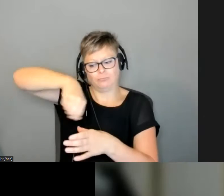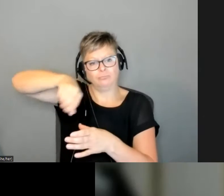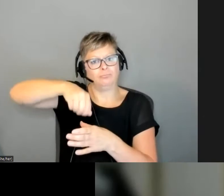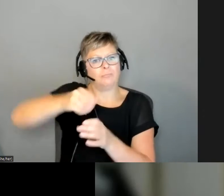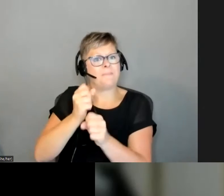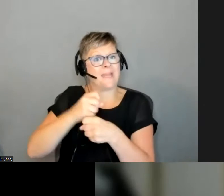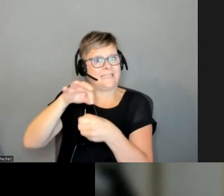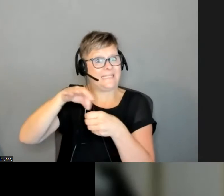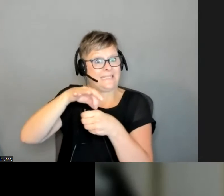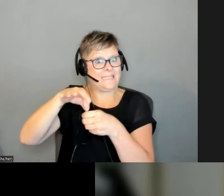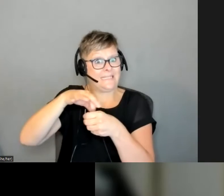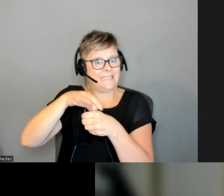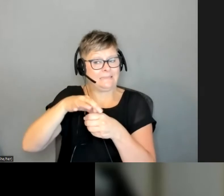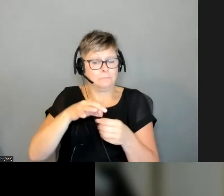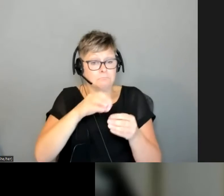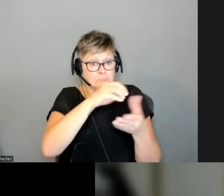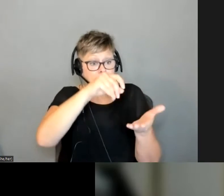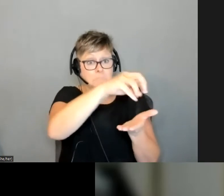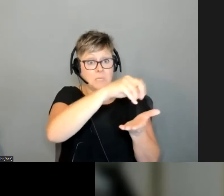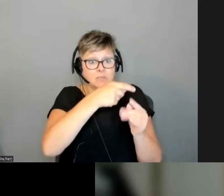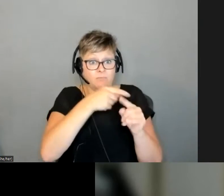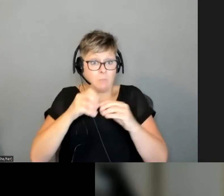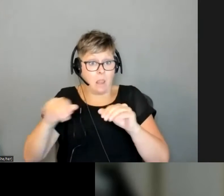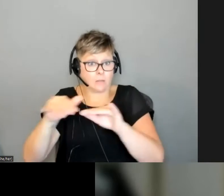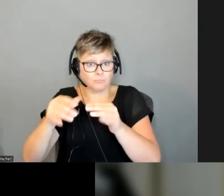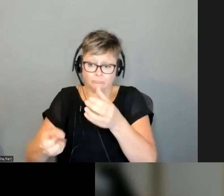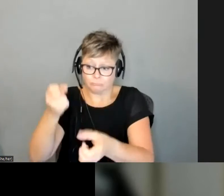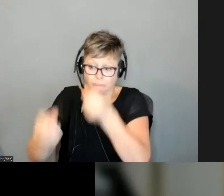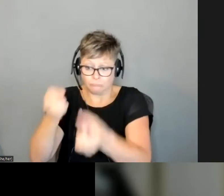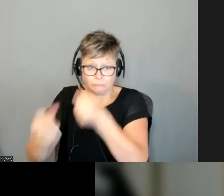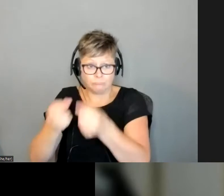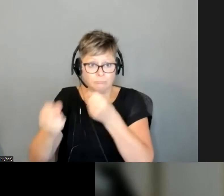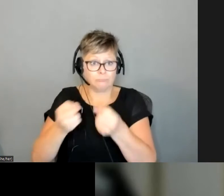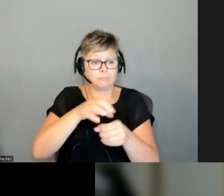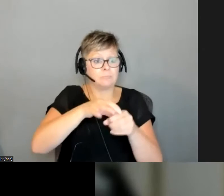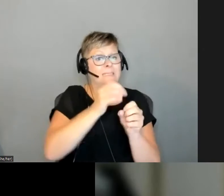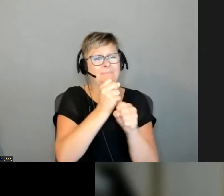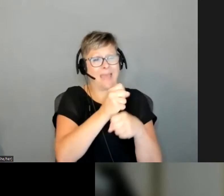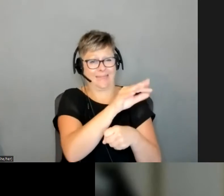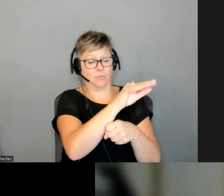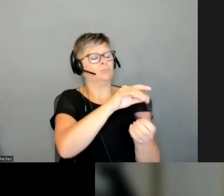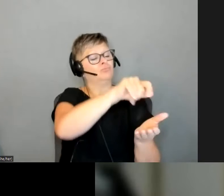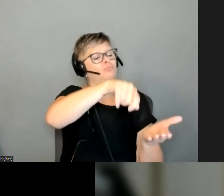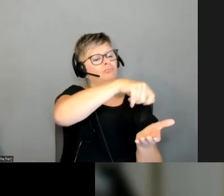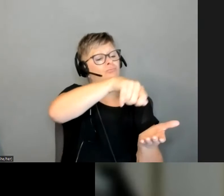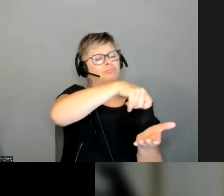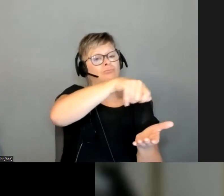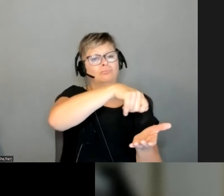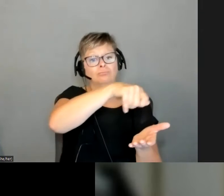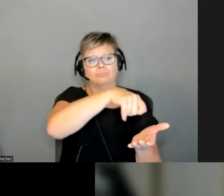medicines that were picked from the land and was made right on site, and they talked about those